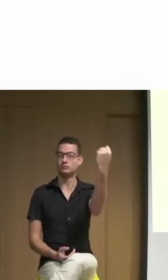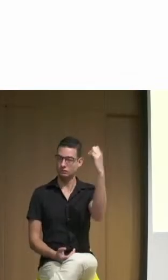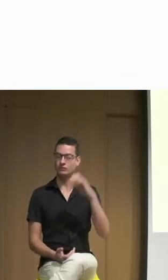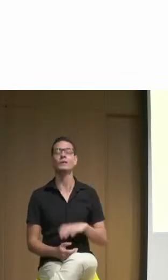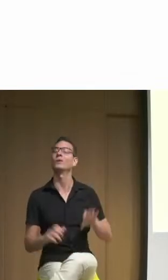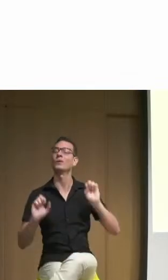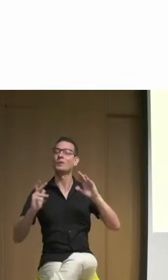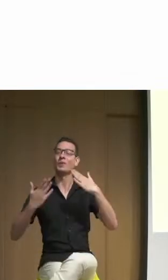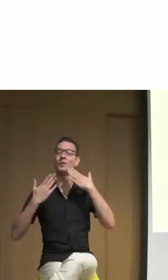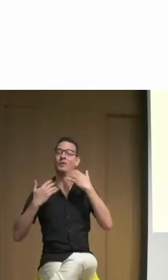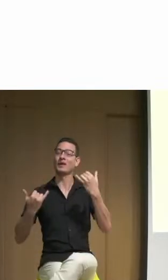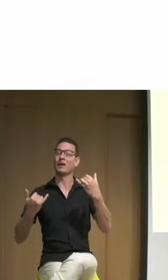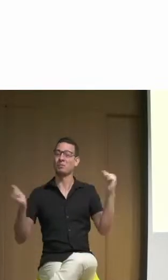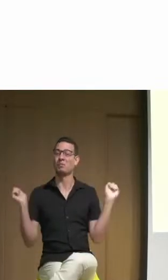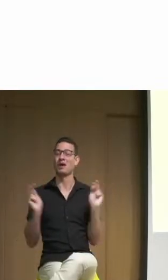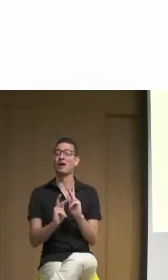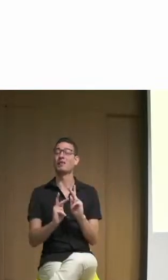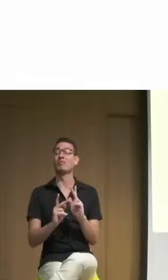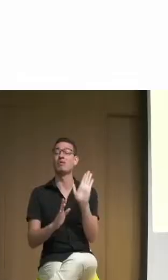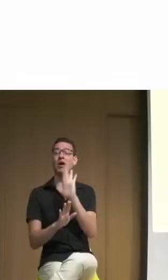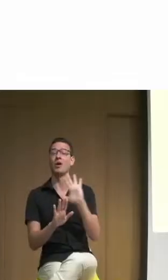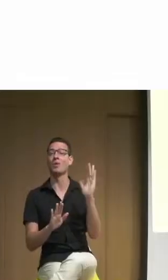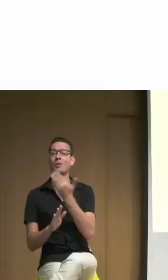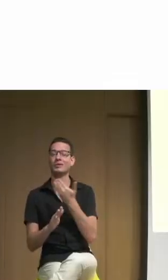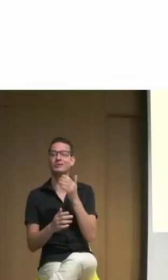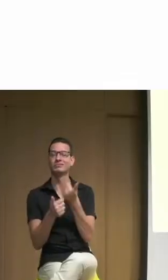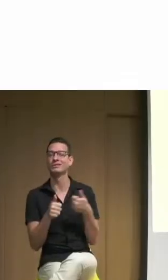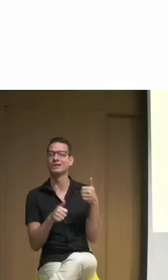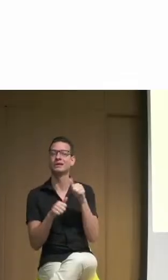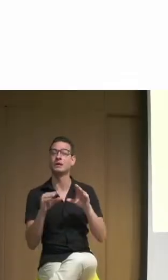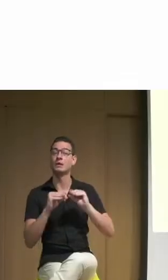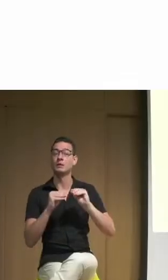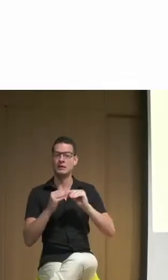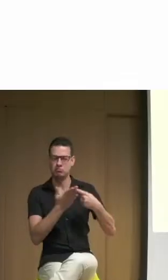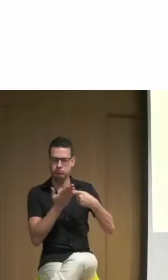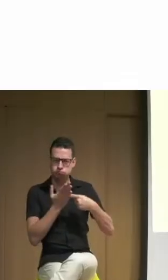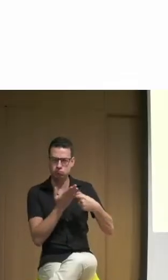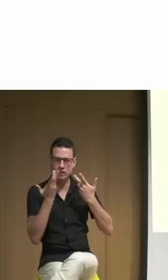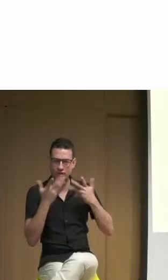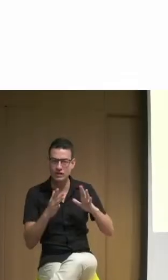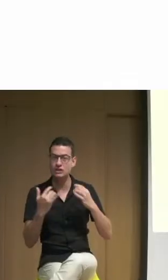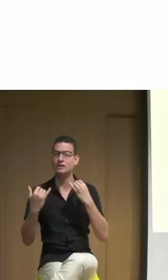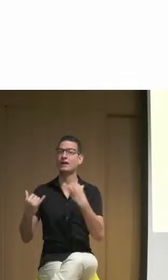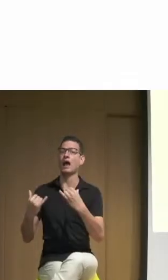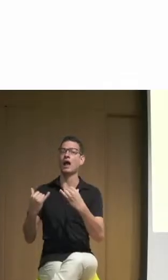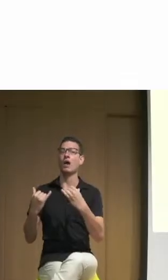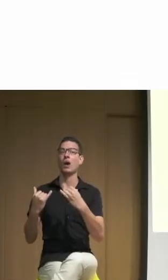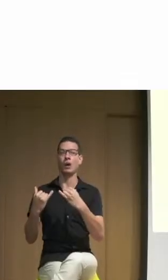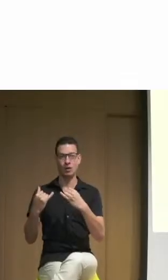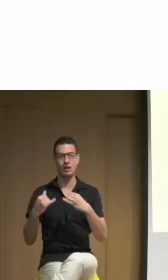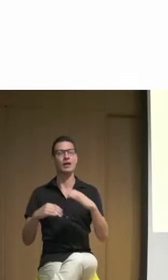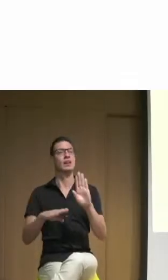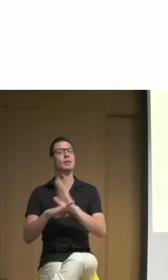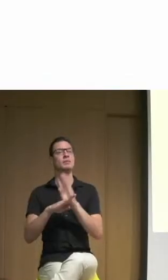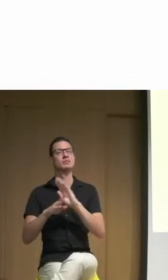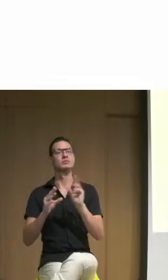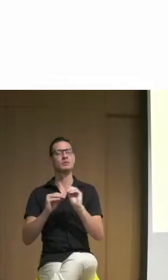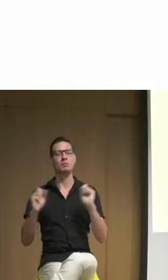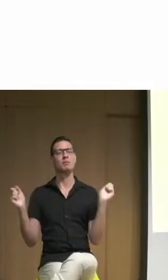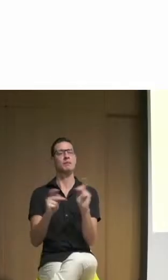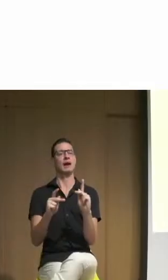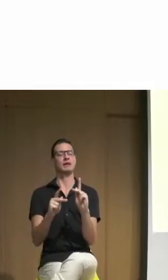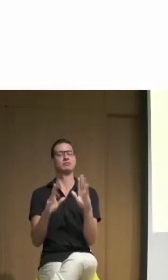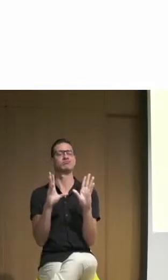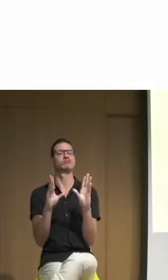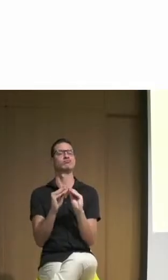We are now coming out of executive session, and we're calling our business meeting back to order.